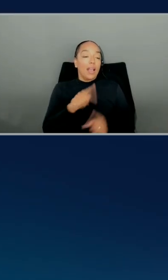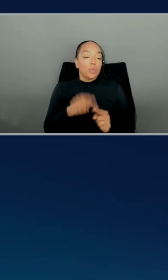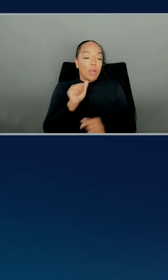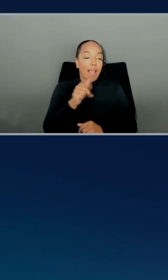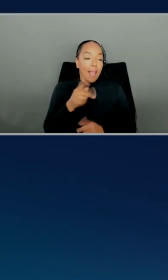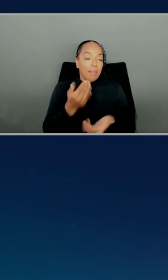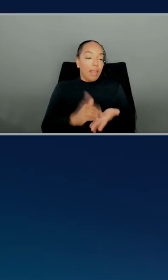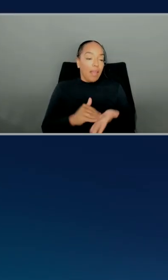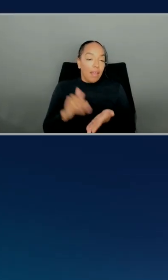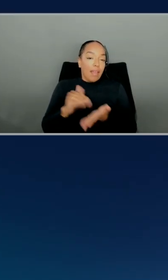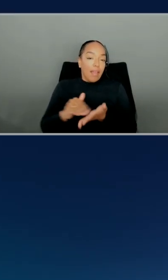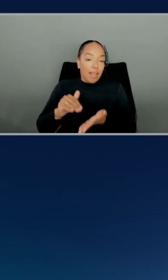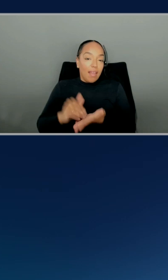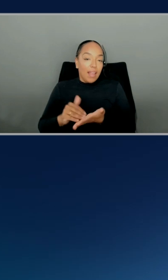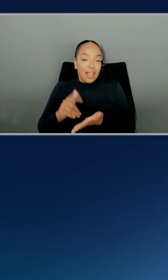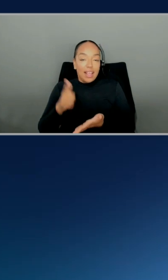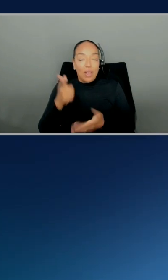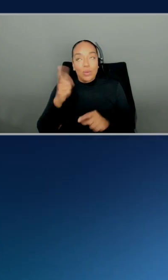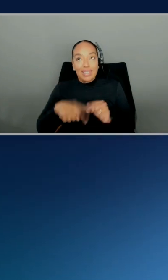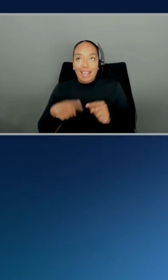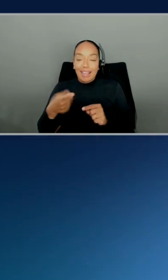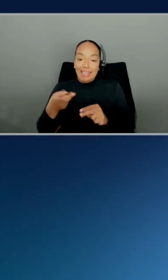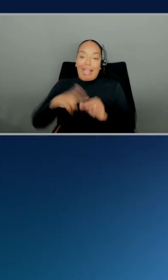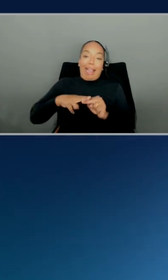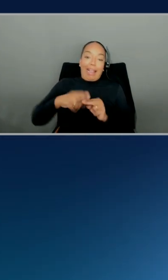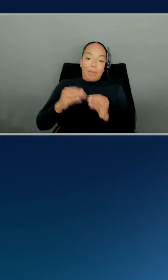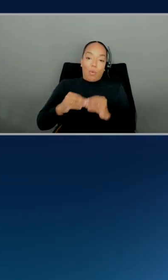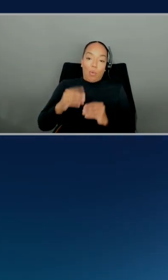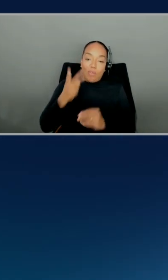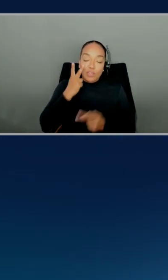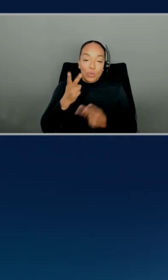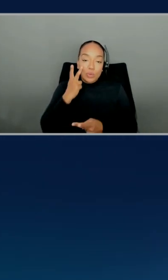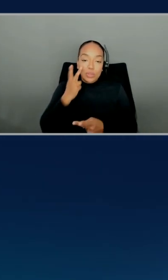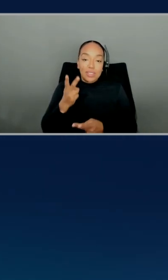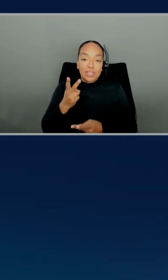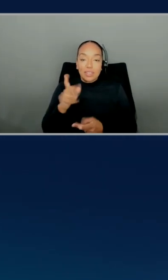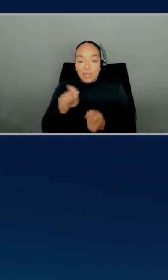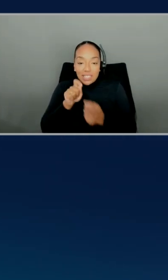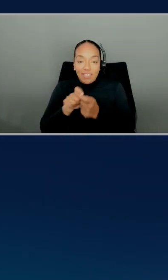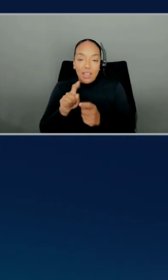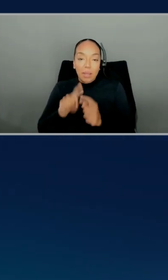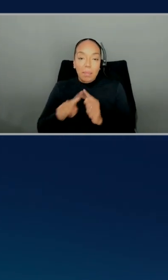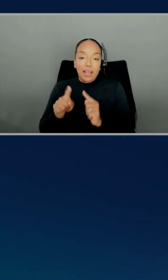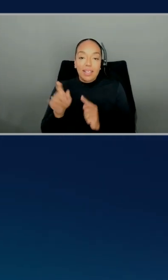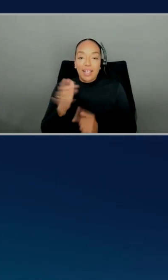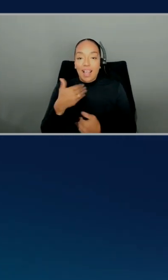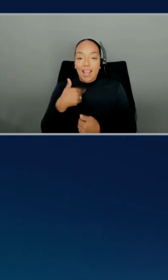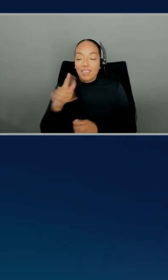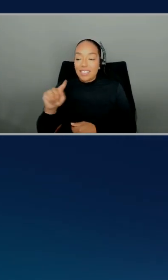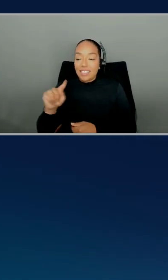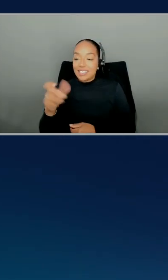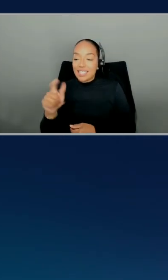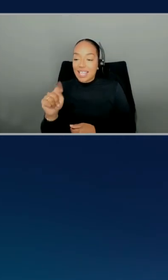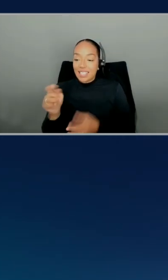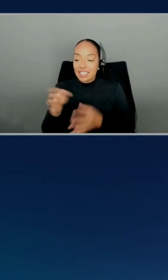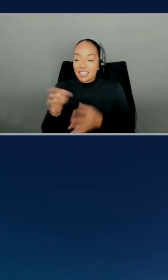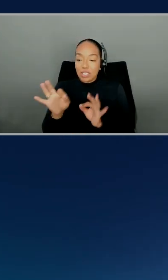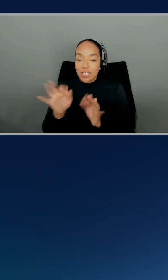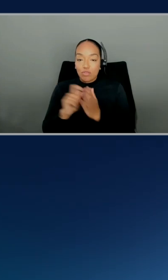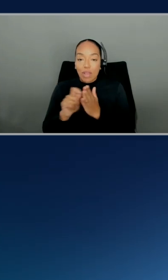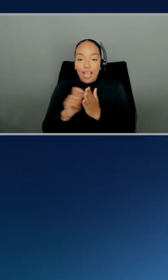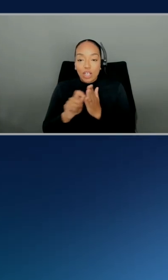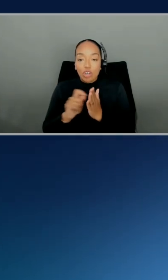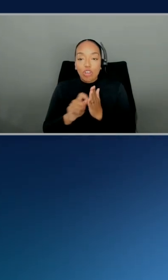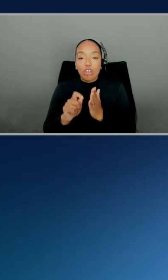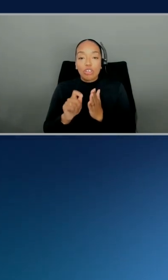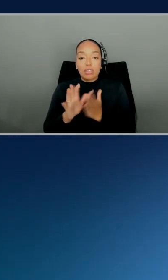gamify for views. For instance, people have created text rewriters and document helpers, and those apps